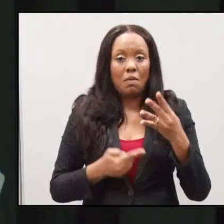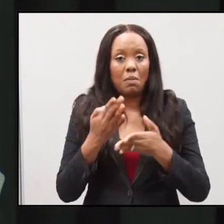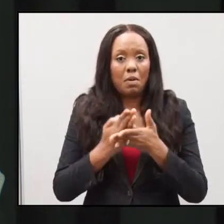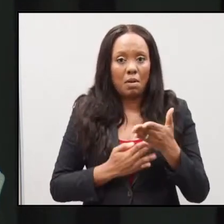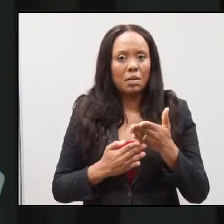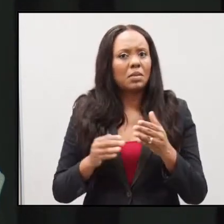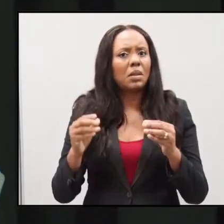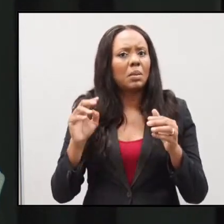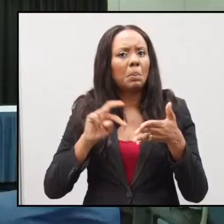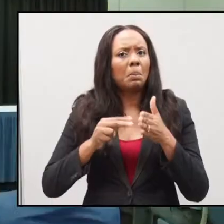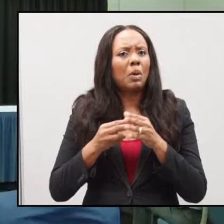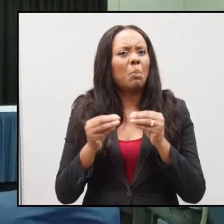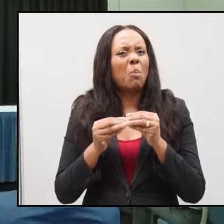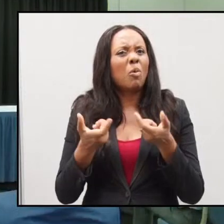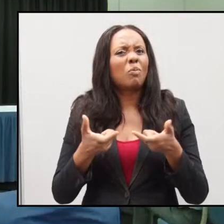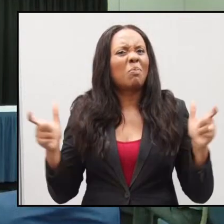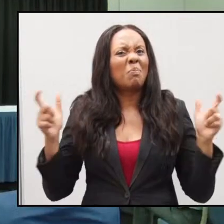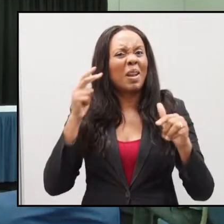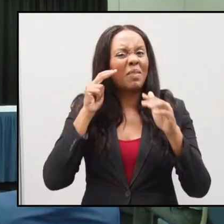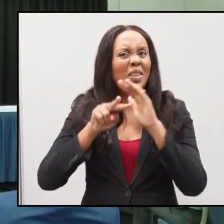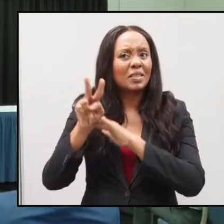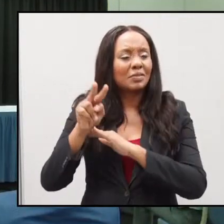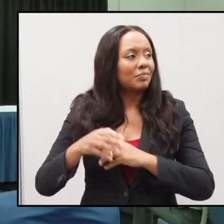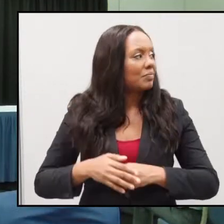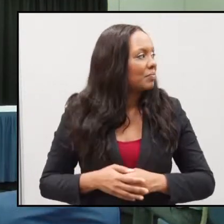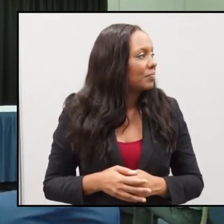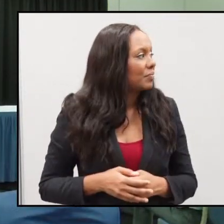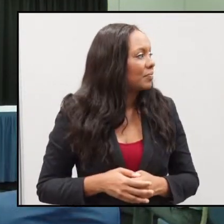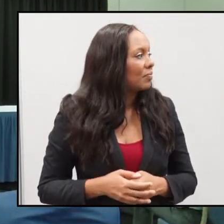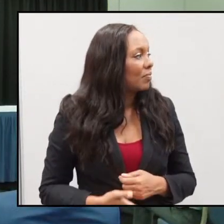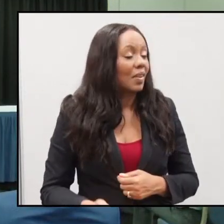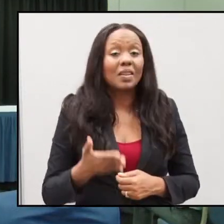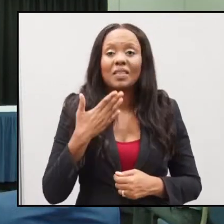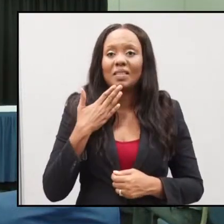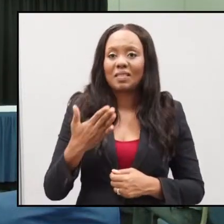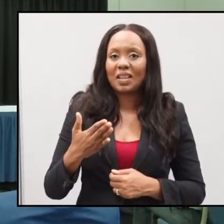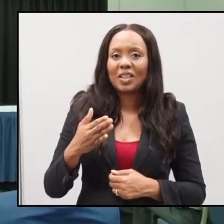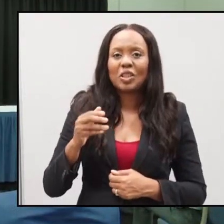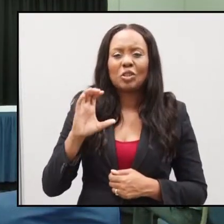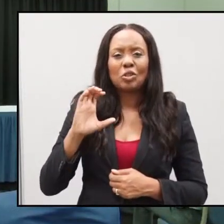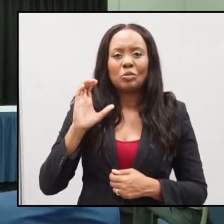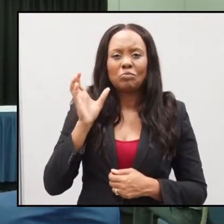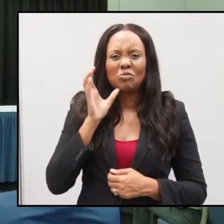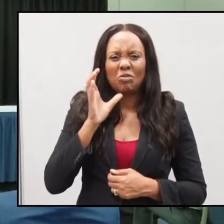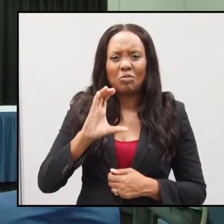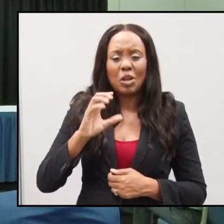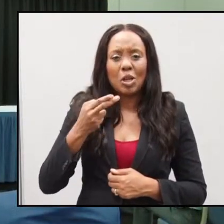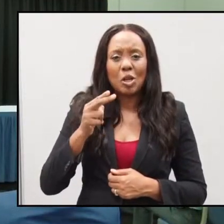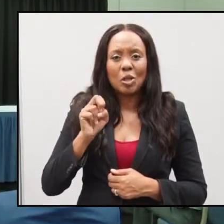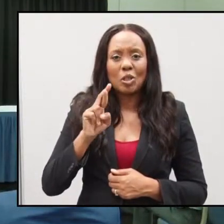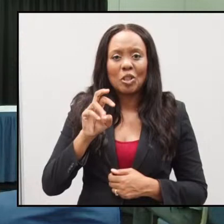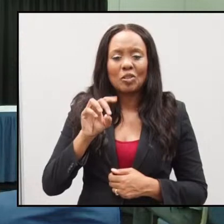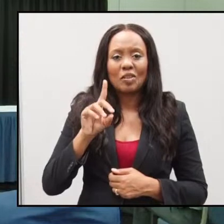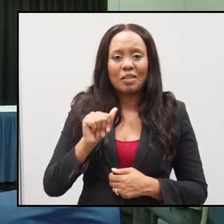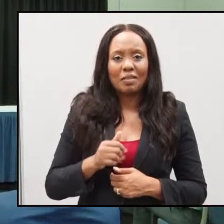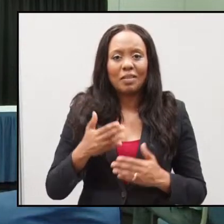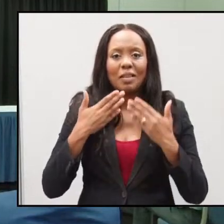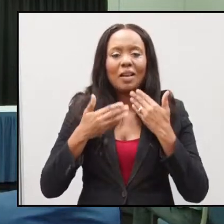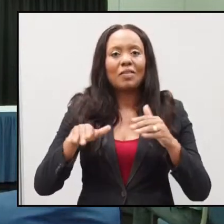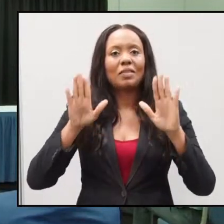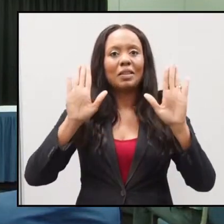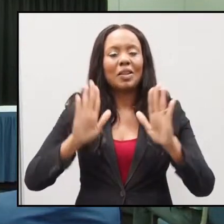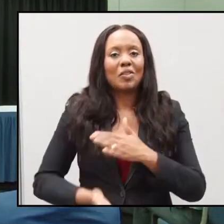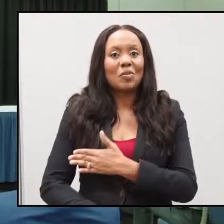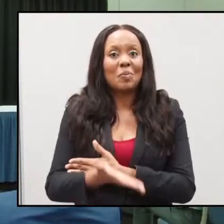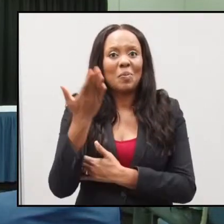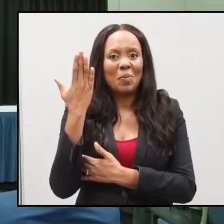project. Thank you, Charita, and Prime Minister, thank you also for encouraging this morning's extraordinary presentation by Sir